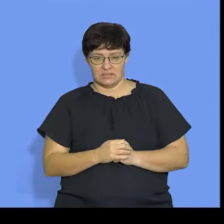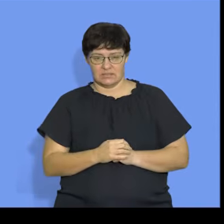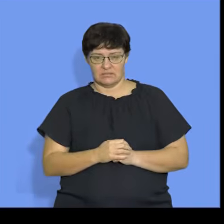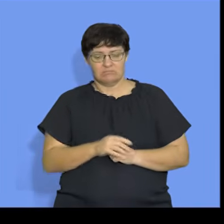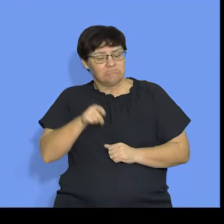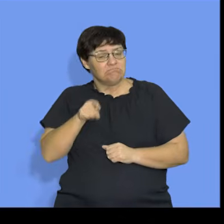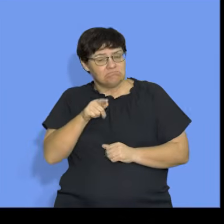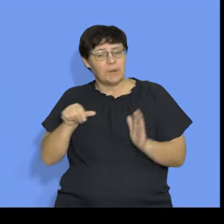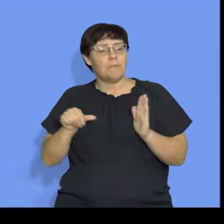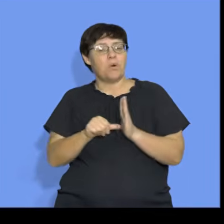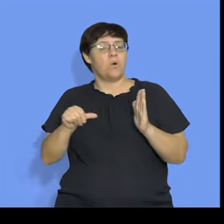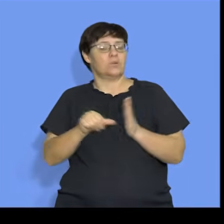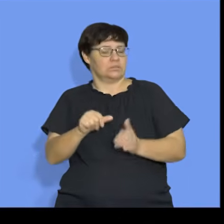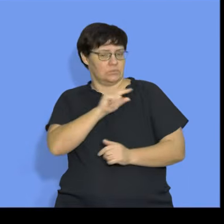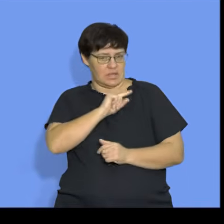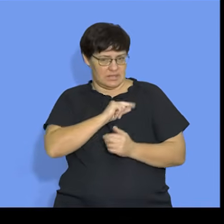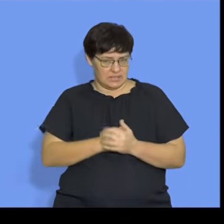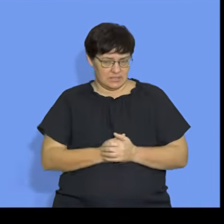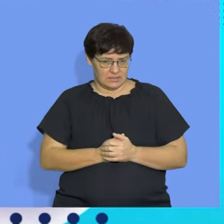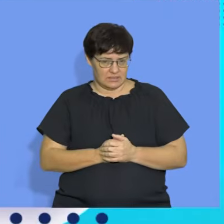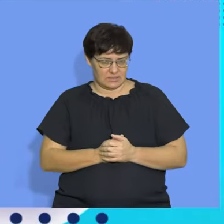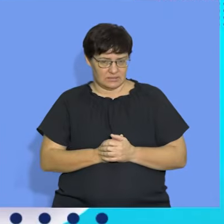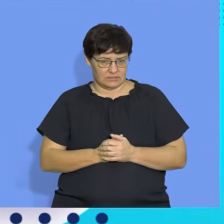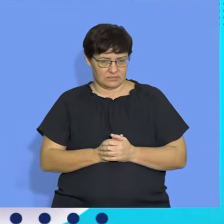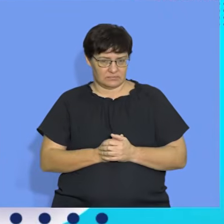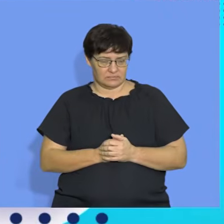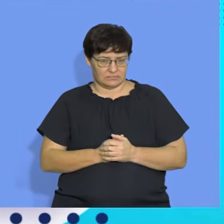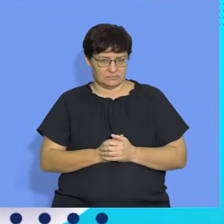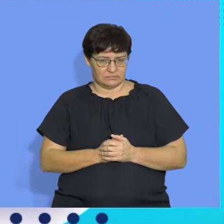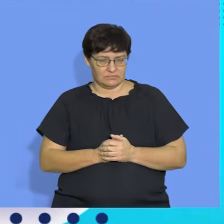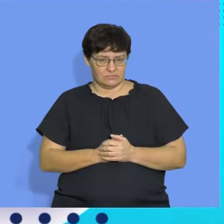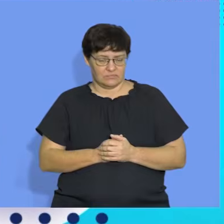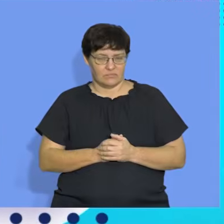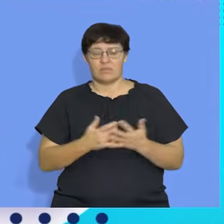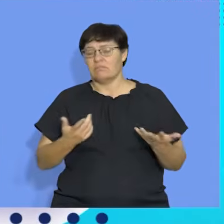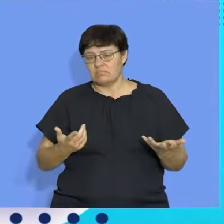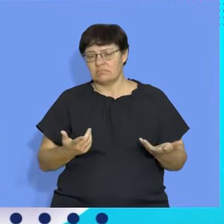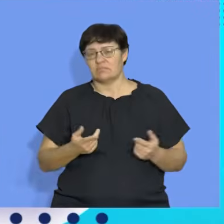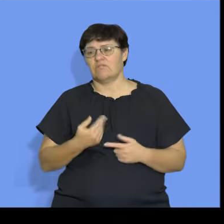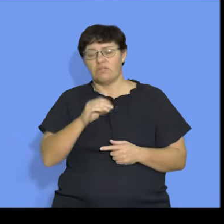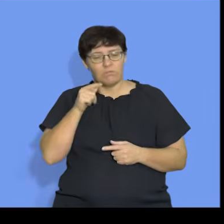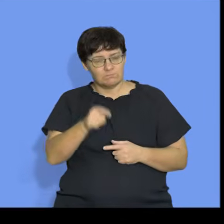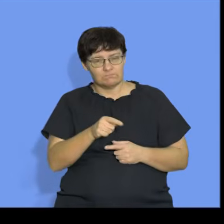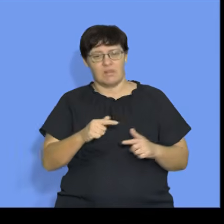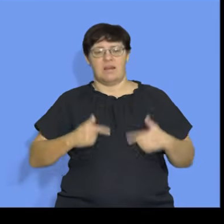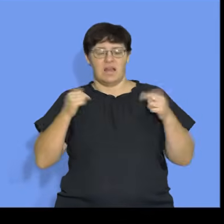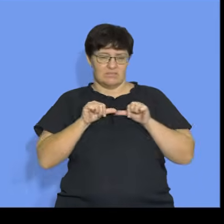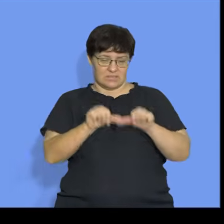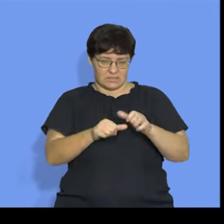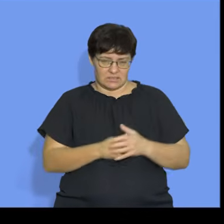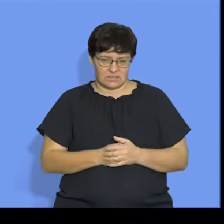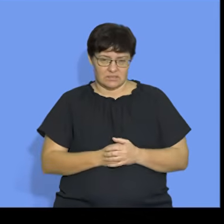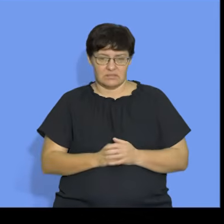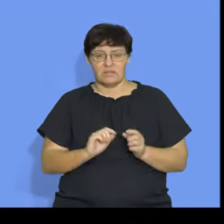so important, why are microorganisms so essential to our lives. Now, the first